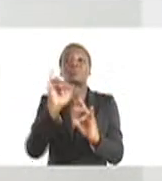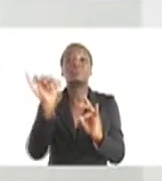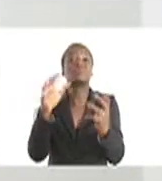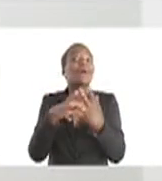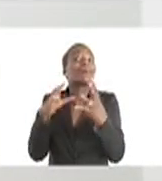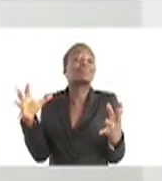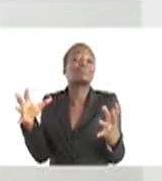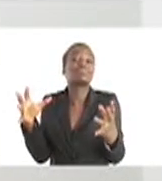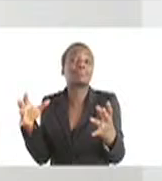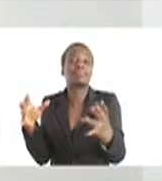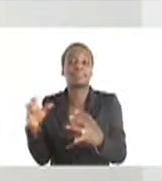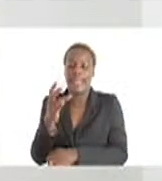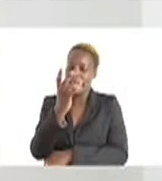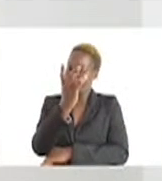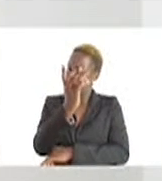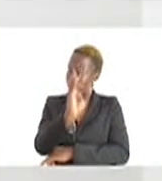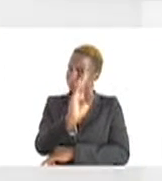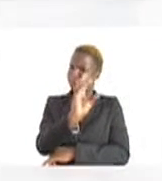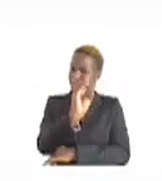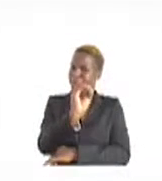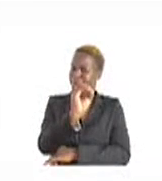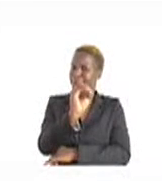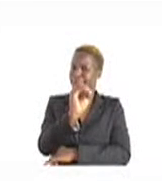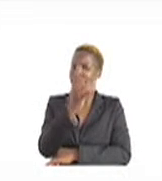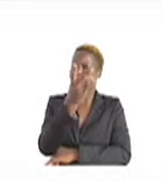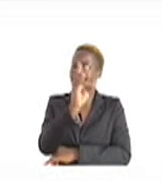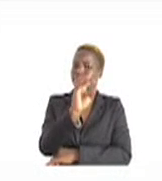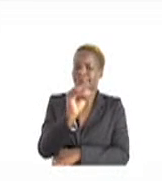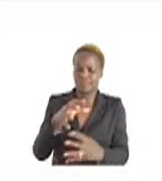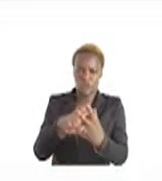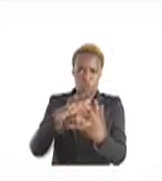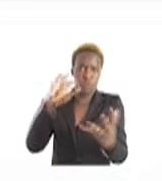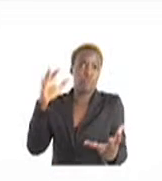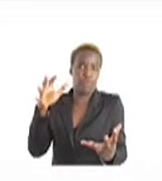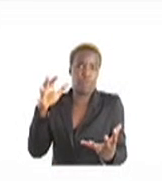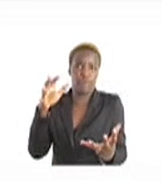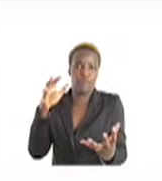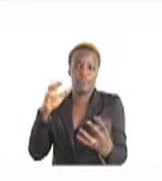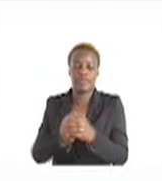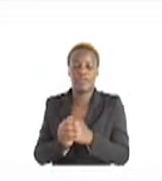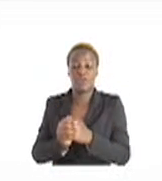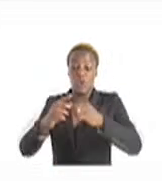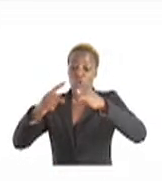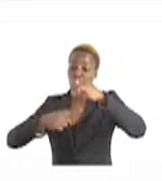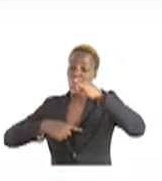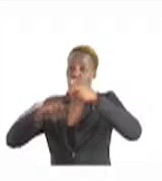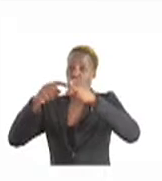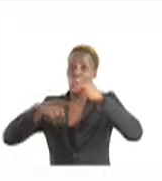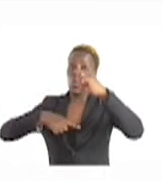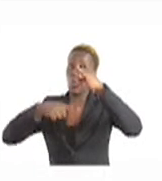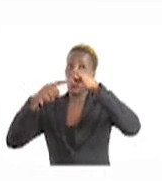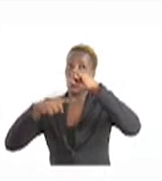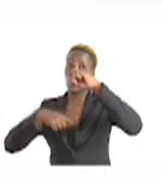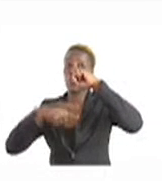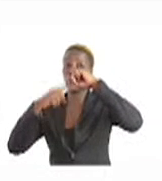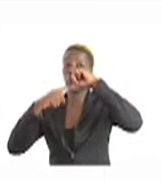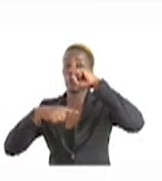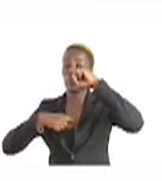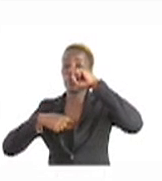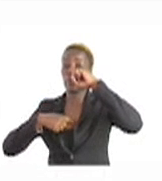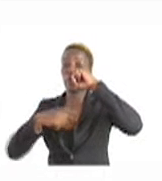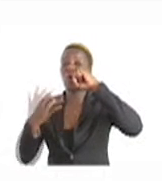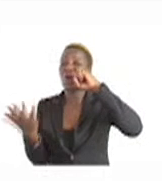A 70. Very good. A 70. So the mouth of the sign should be